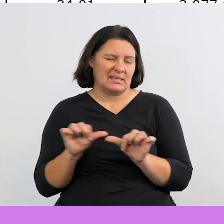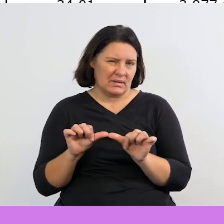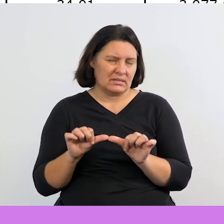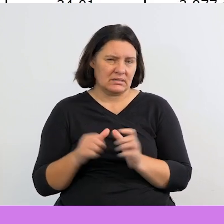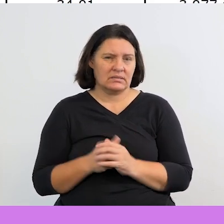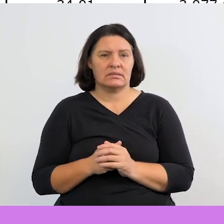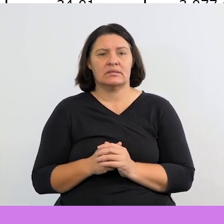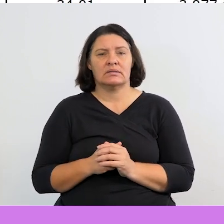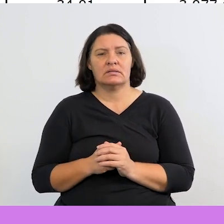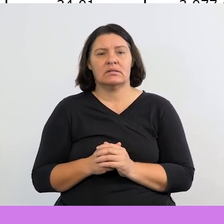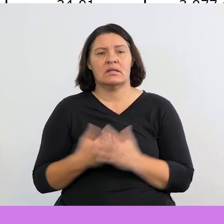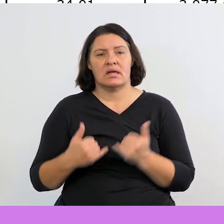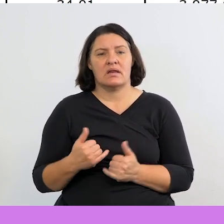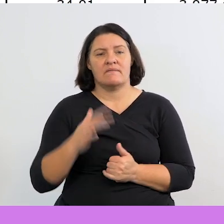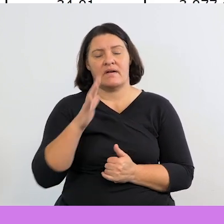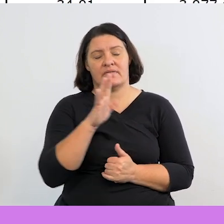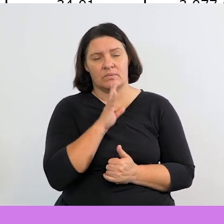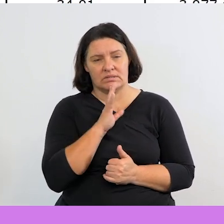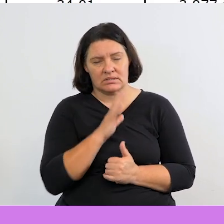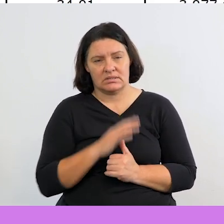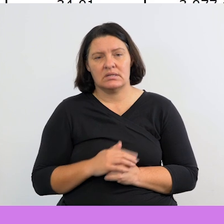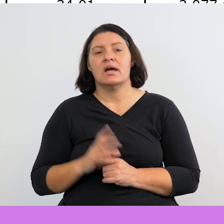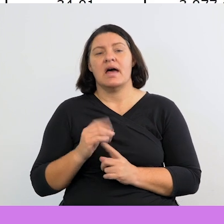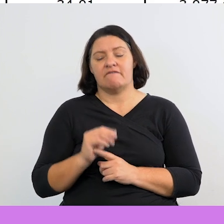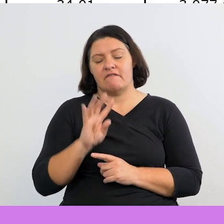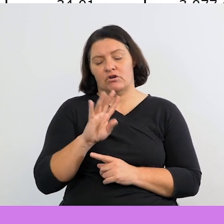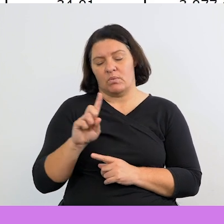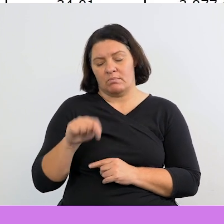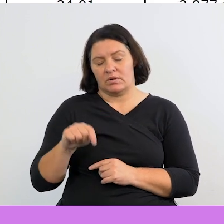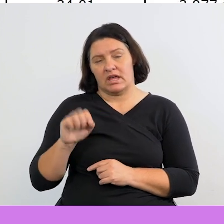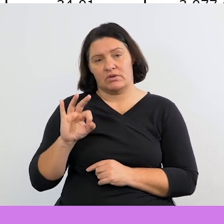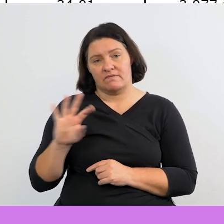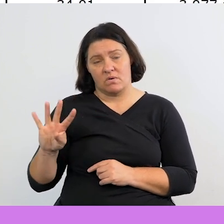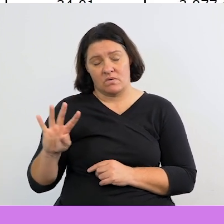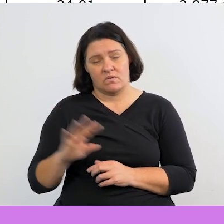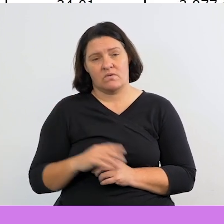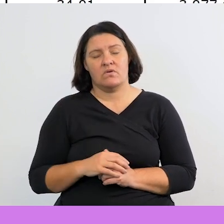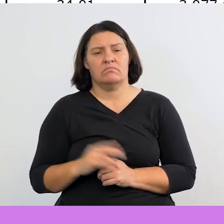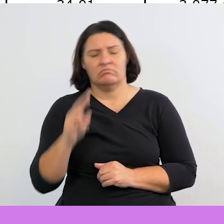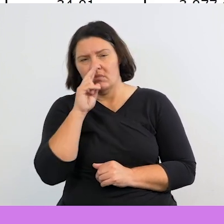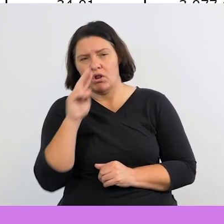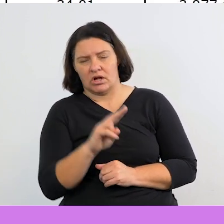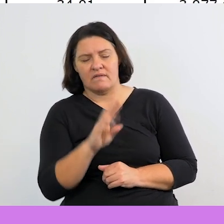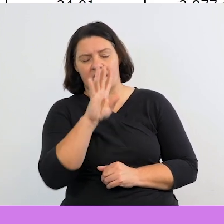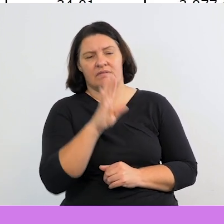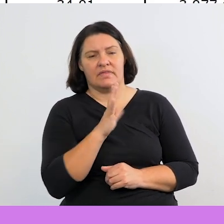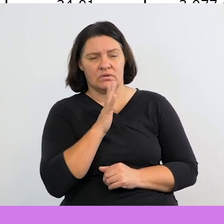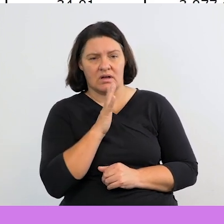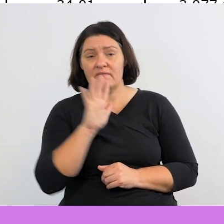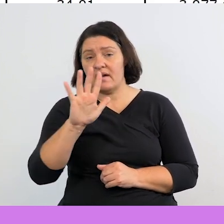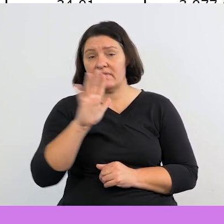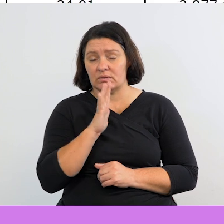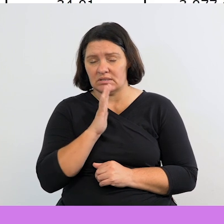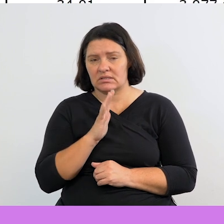Estimating again, can you see I plotted that point? Then for 5,000, it will be 41,34. So I'm looking now,